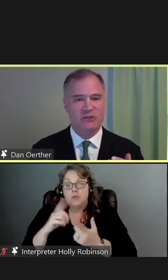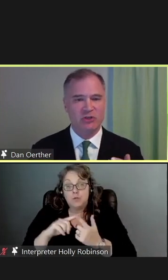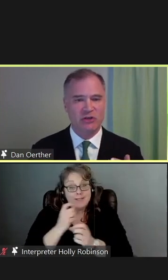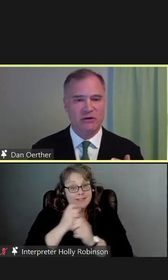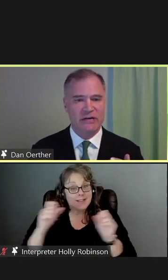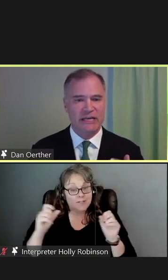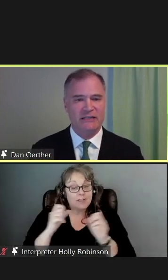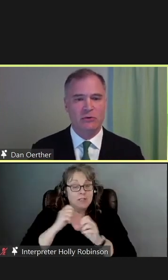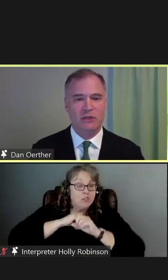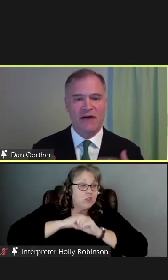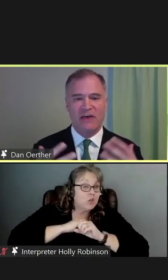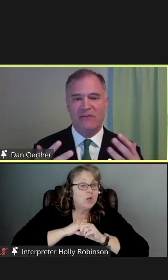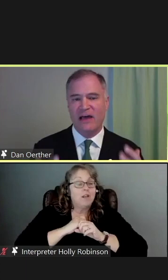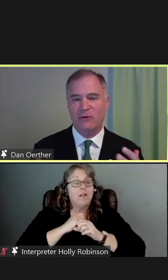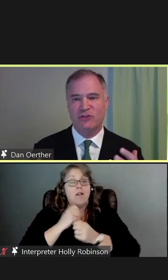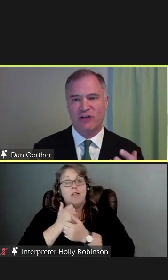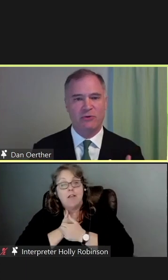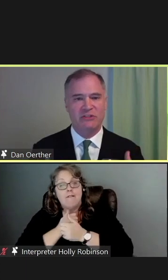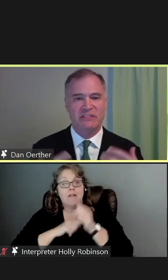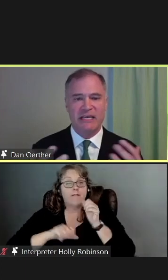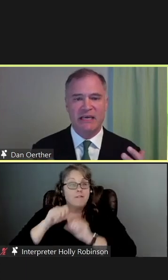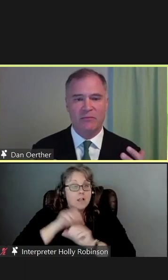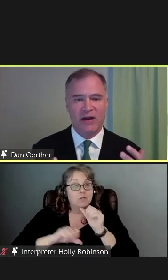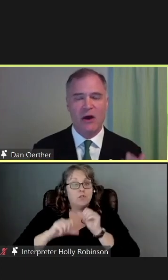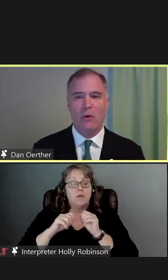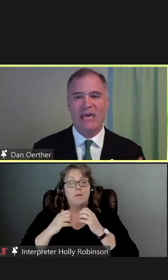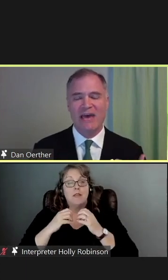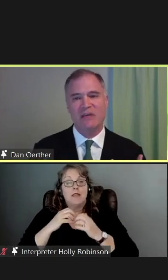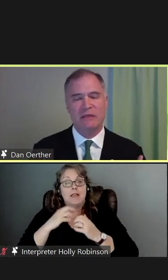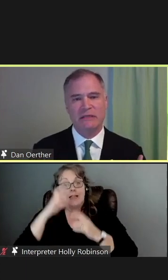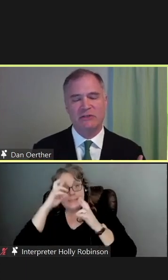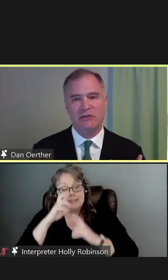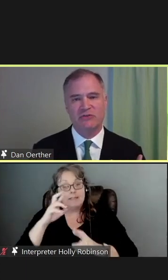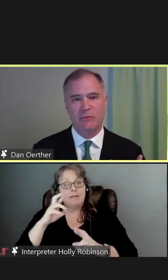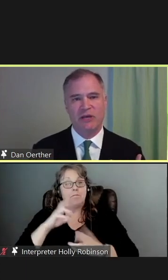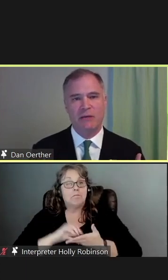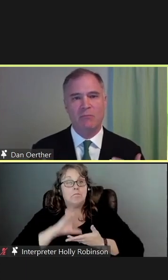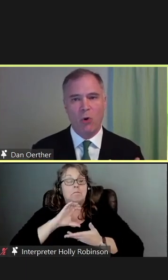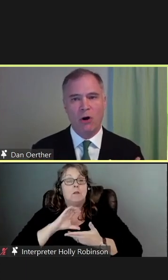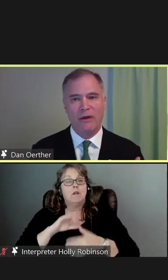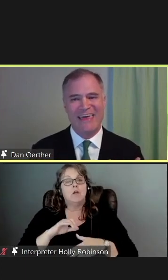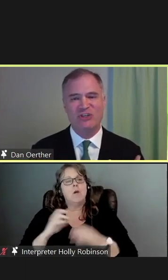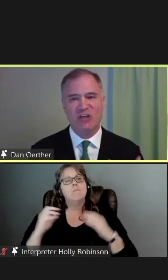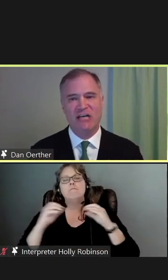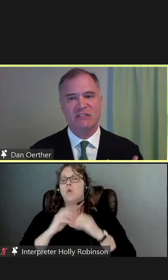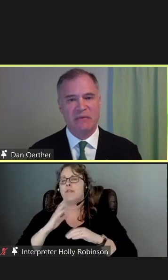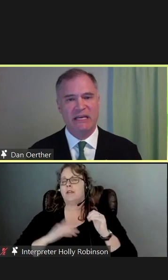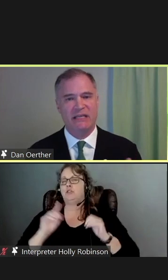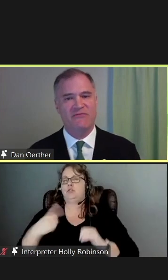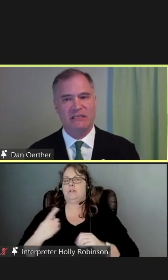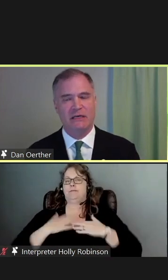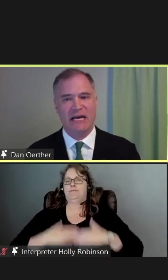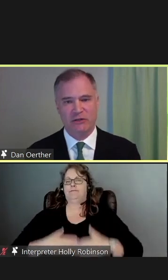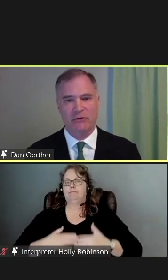safety and security, to love and fellowship, to esteem, right? We have the ability to contribute in more than just meeting